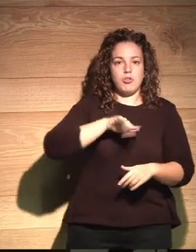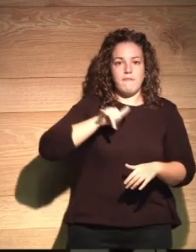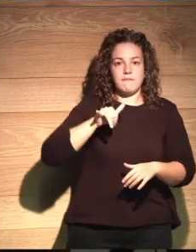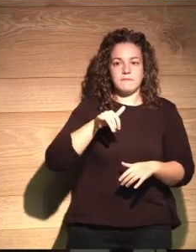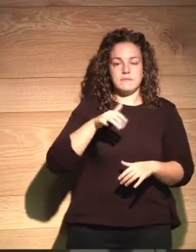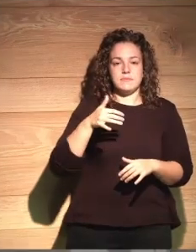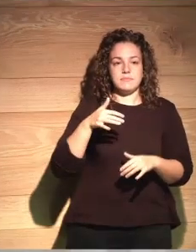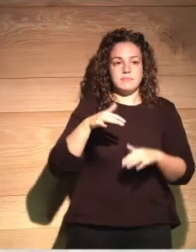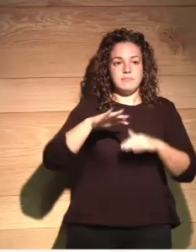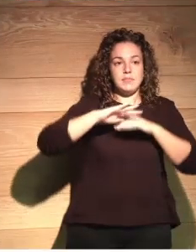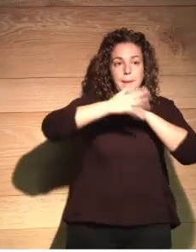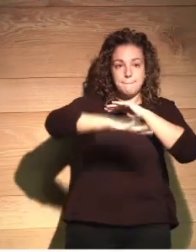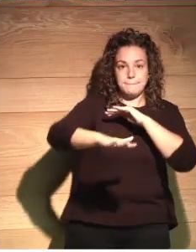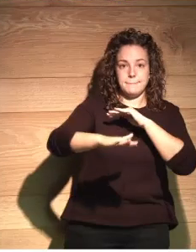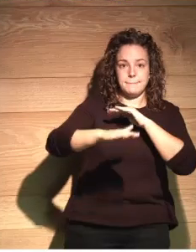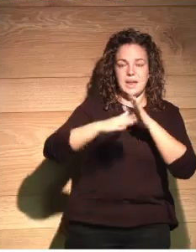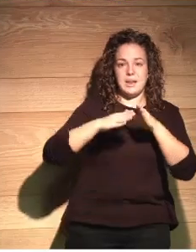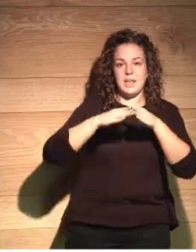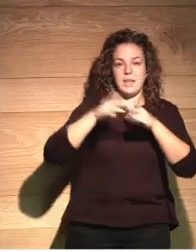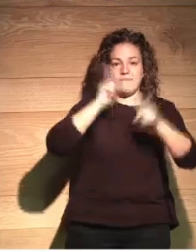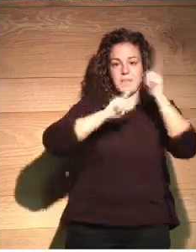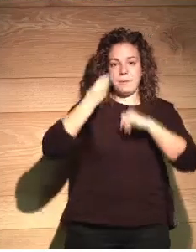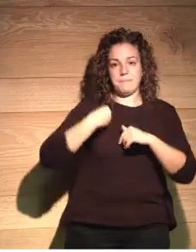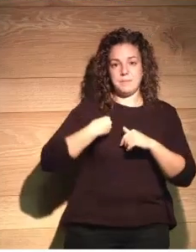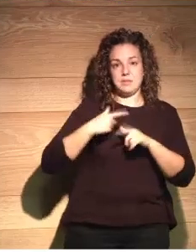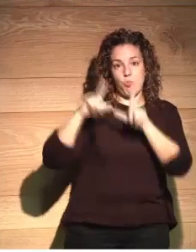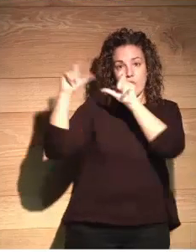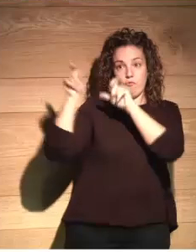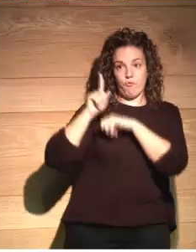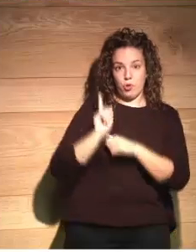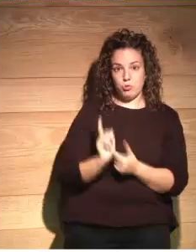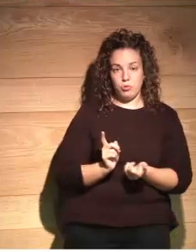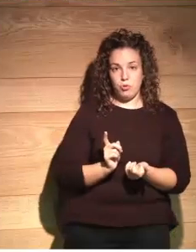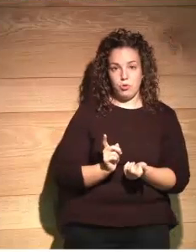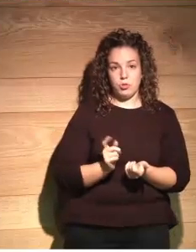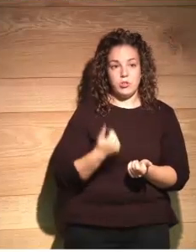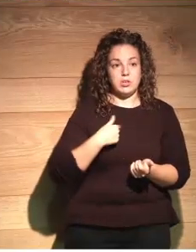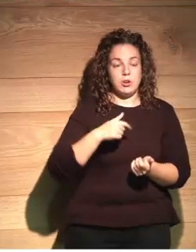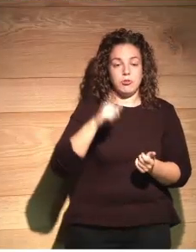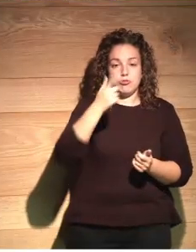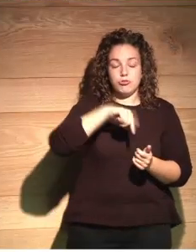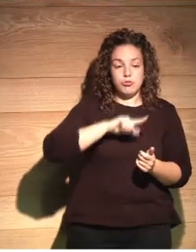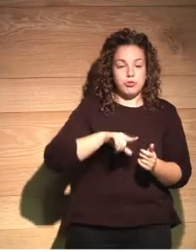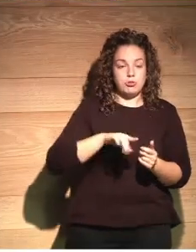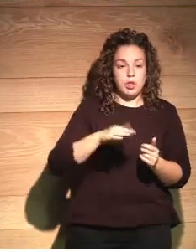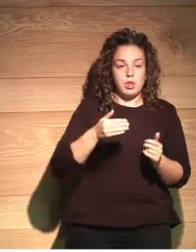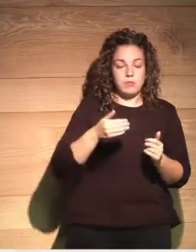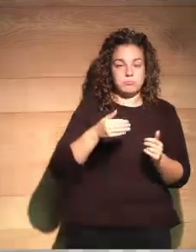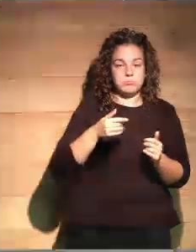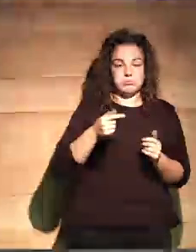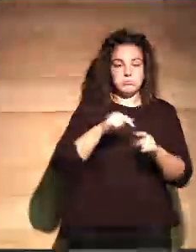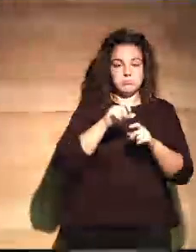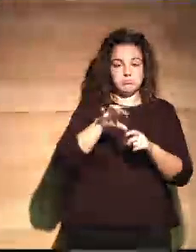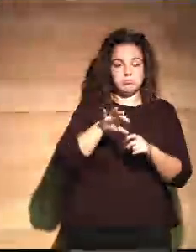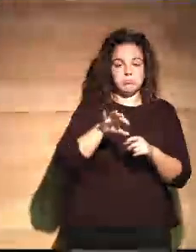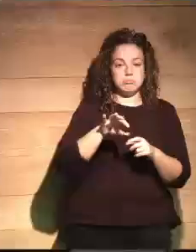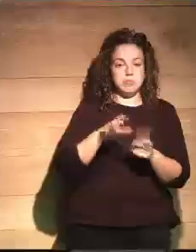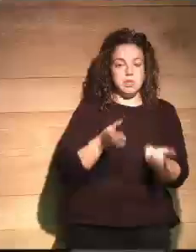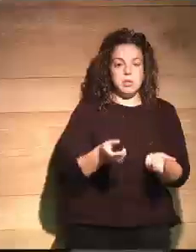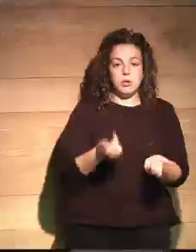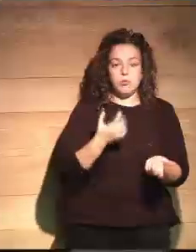happened. And the reason for that is that, we cannot predict the future. That was actually famously said by many